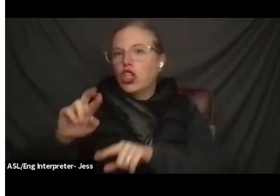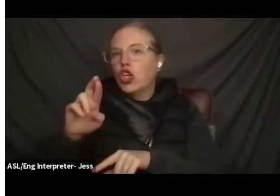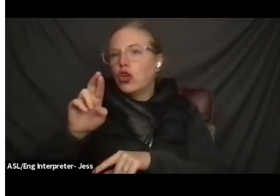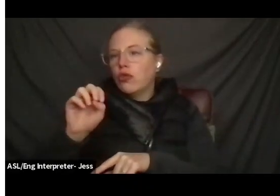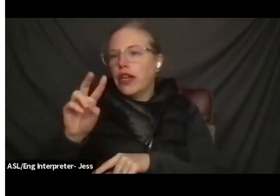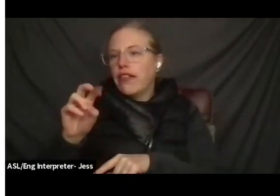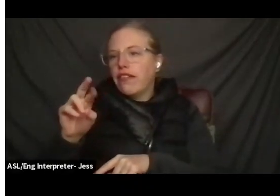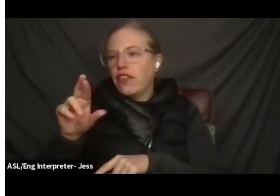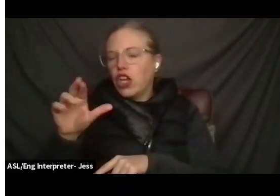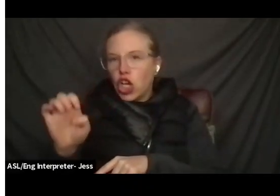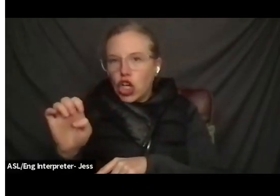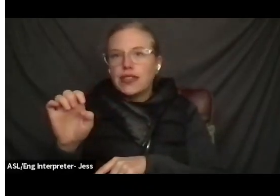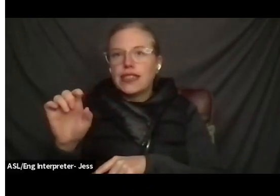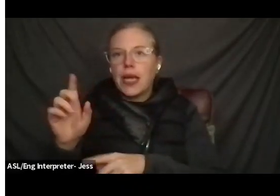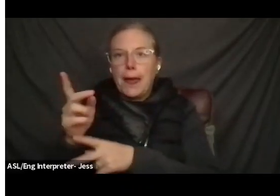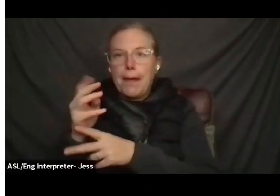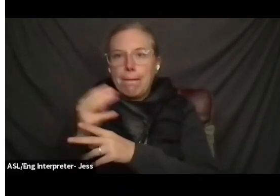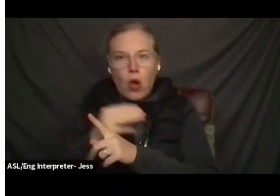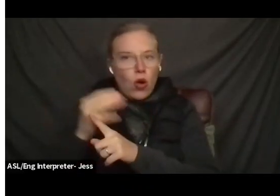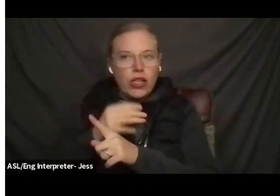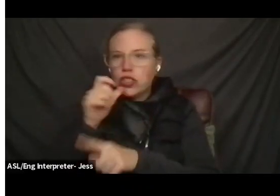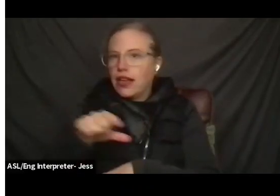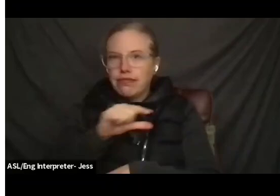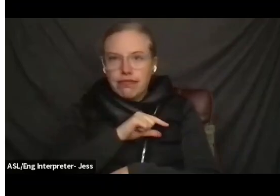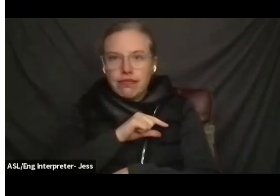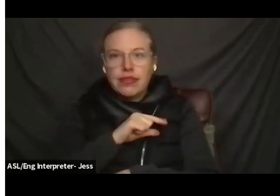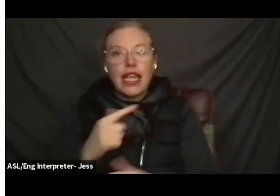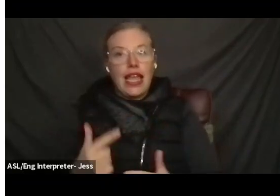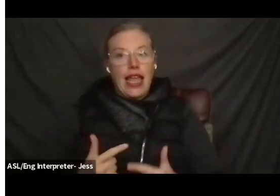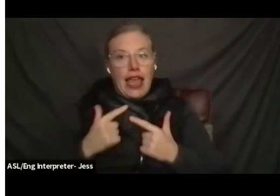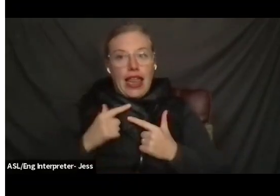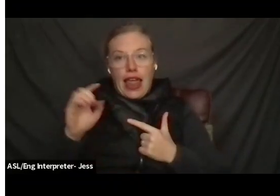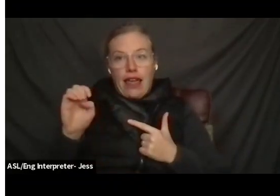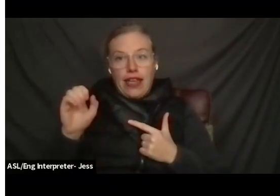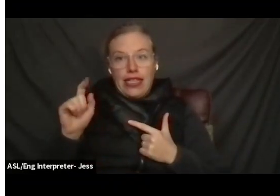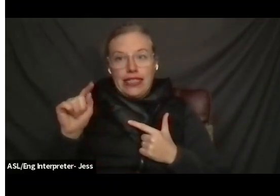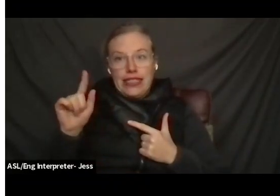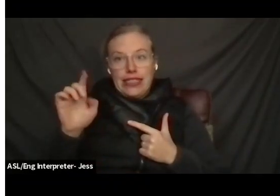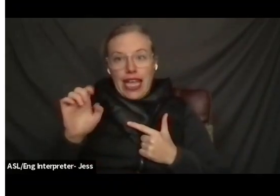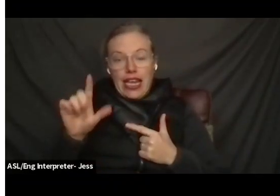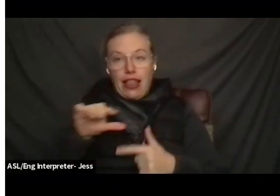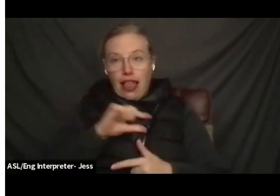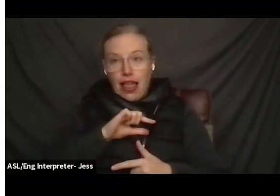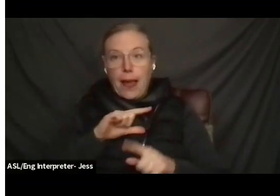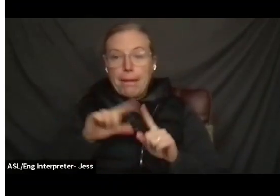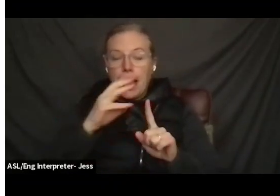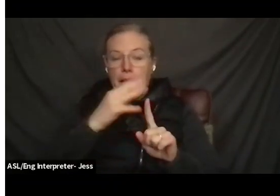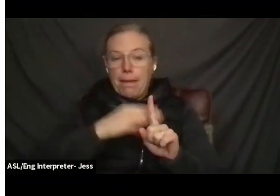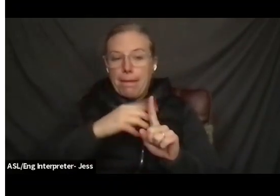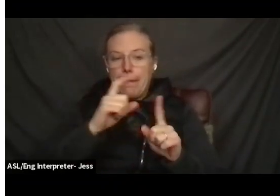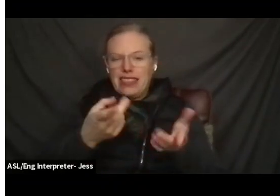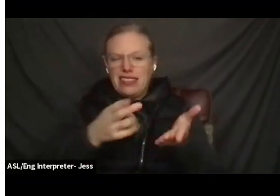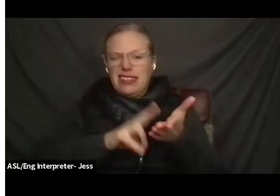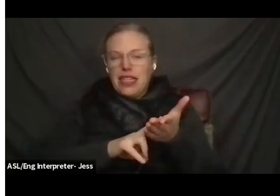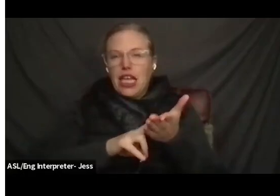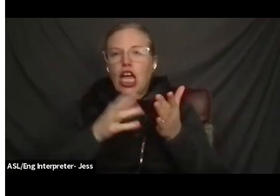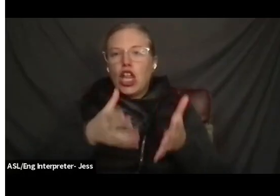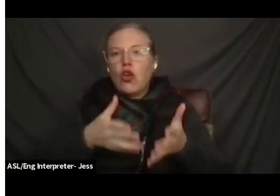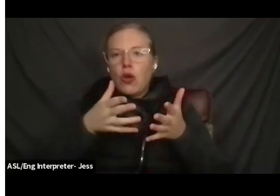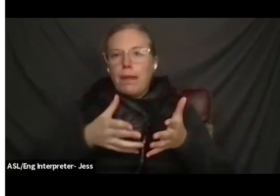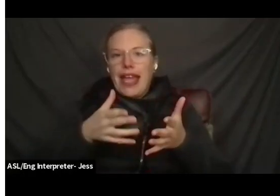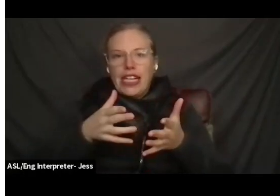is also not eligible. A life estate is eligible, but the mortgage must be signed by the remainder